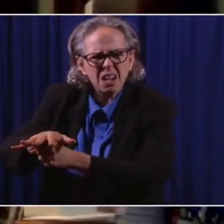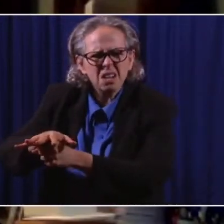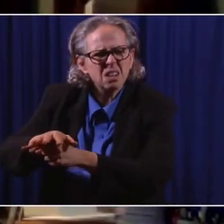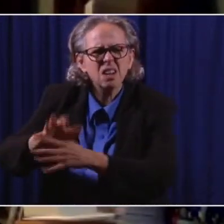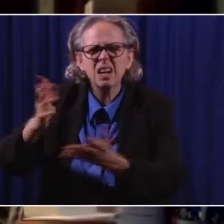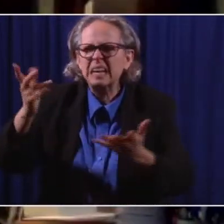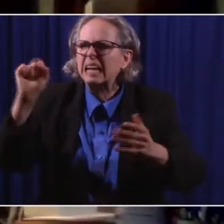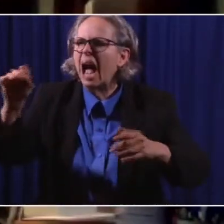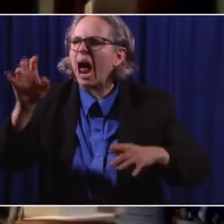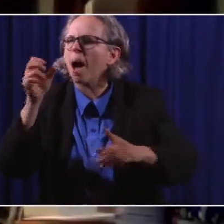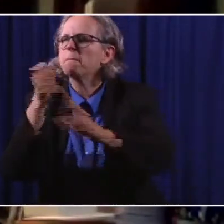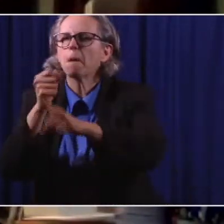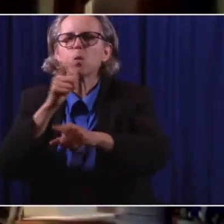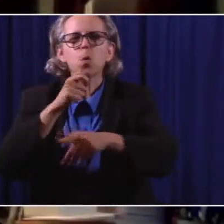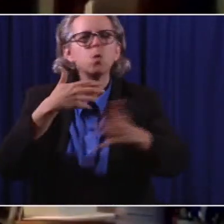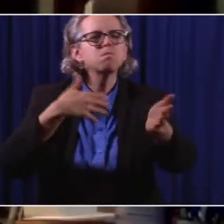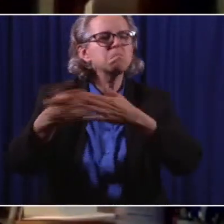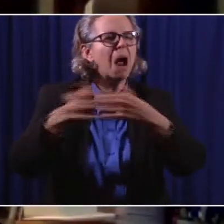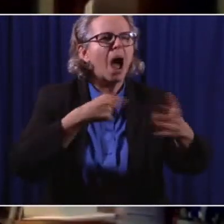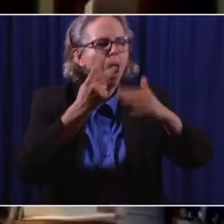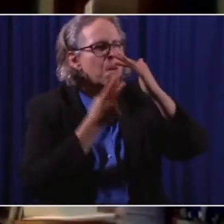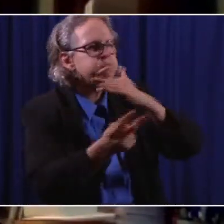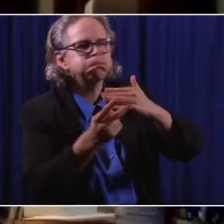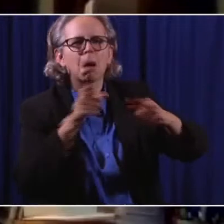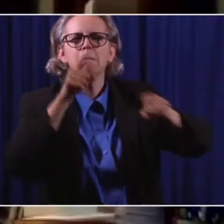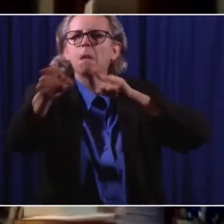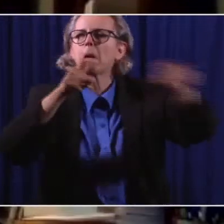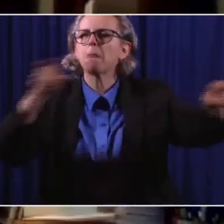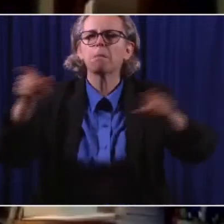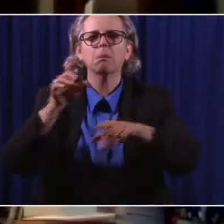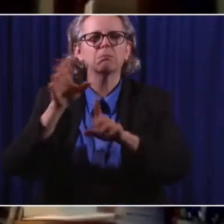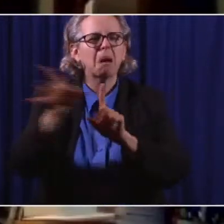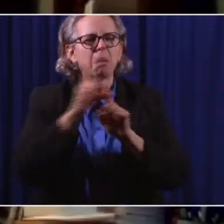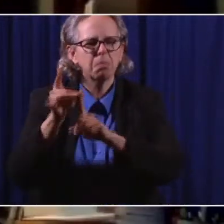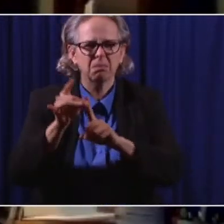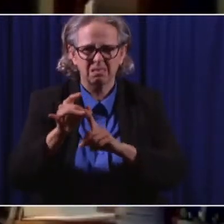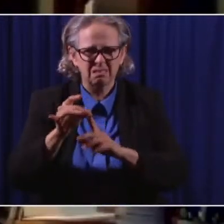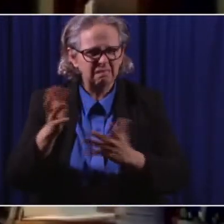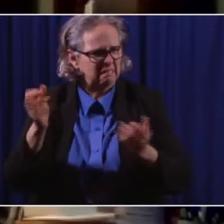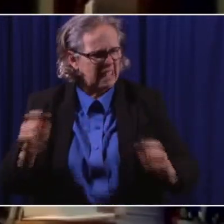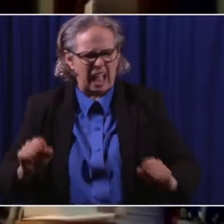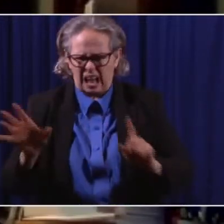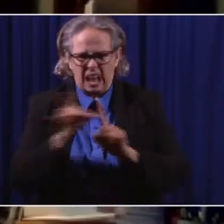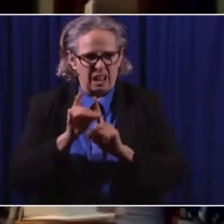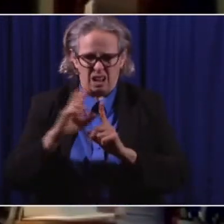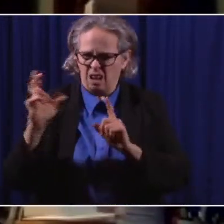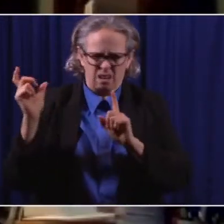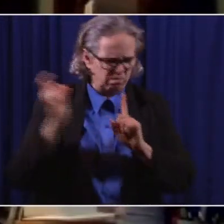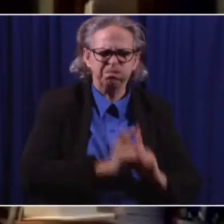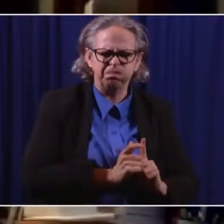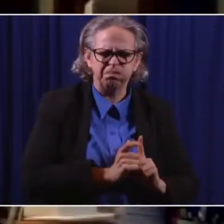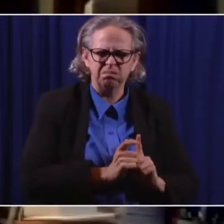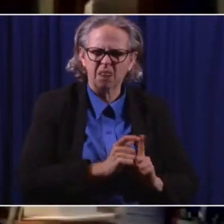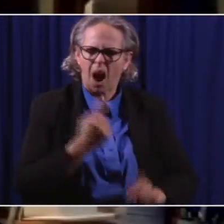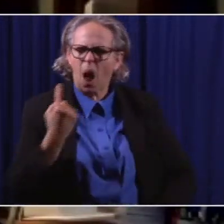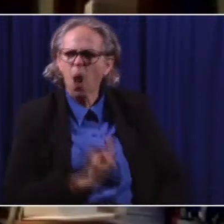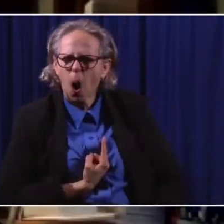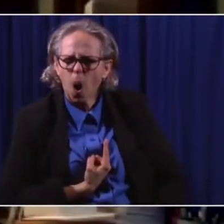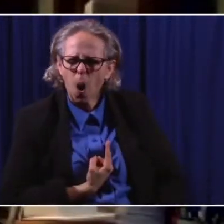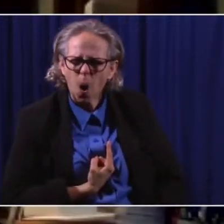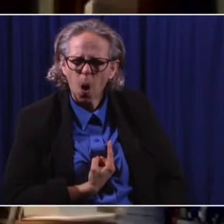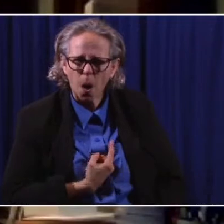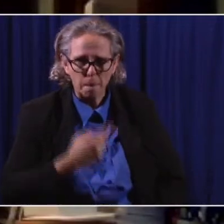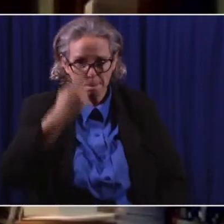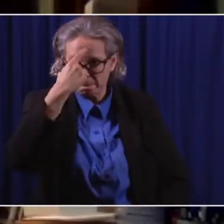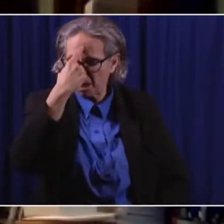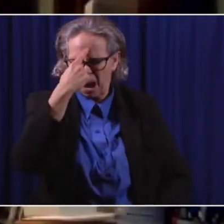when you're there and you're going through it, the psychological effect that it has on you, and it certainly had on me, was significant. You